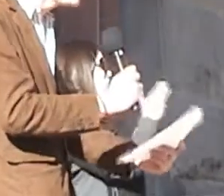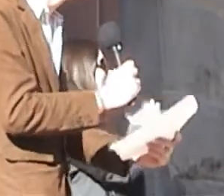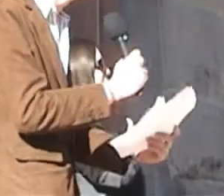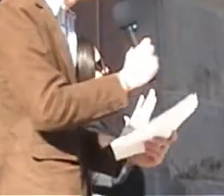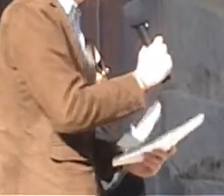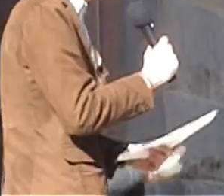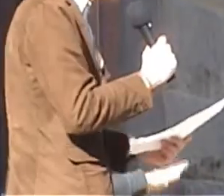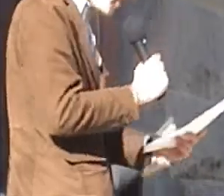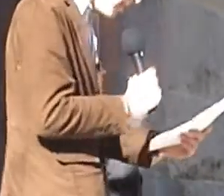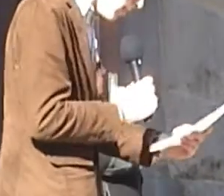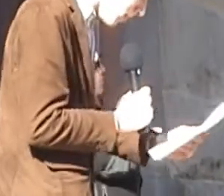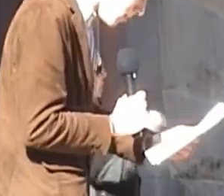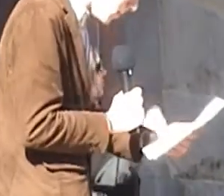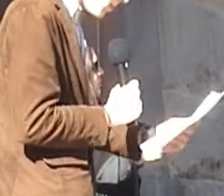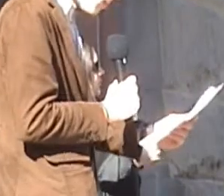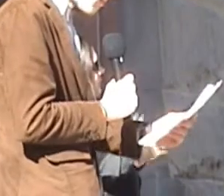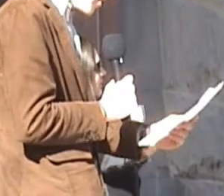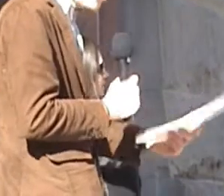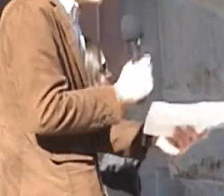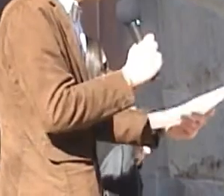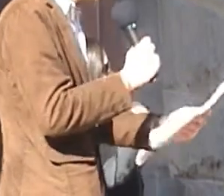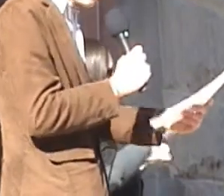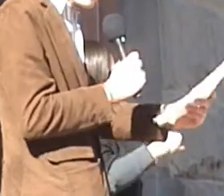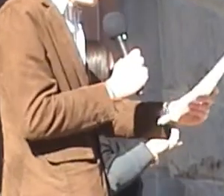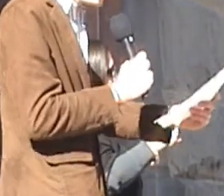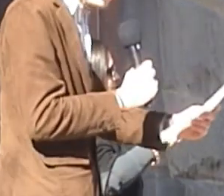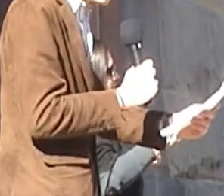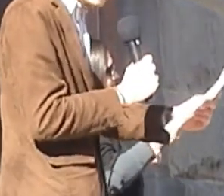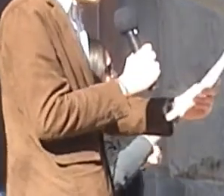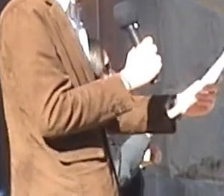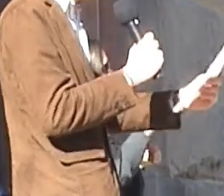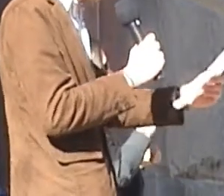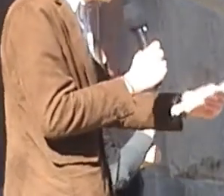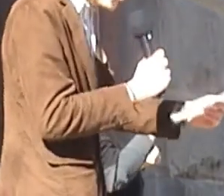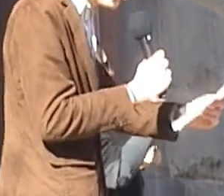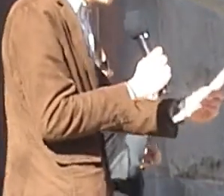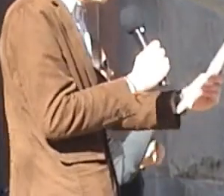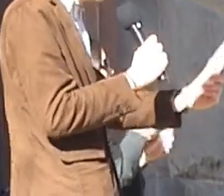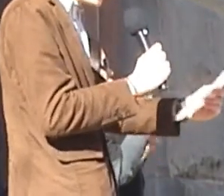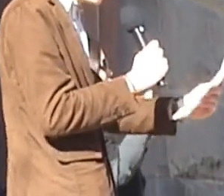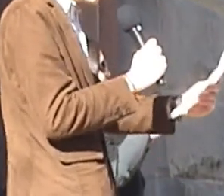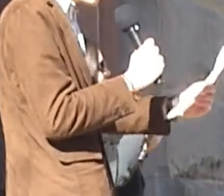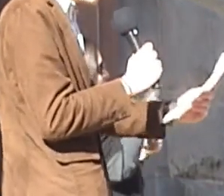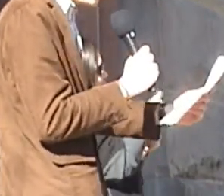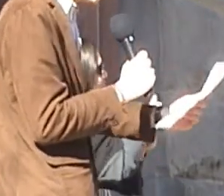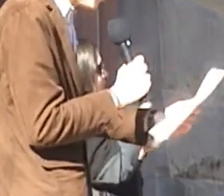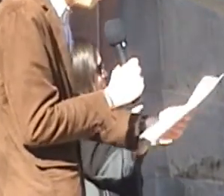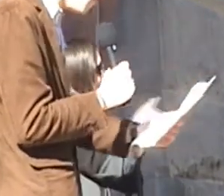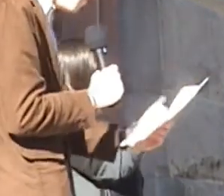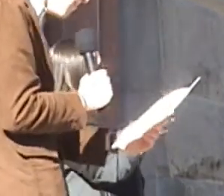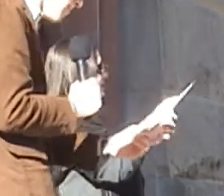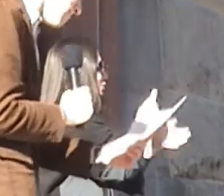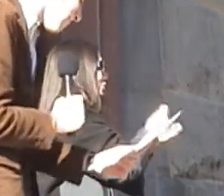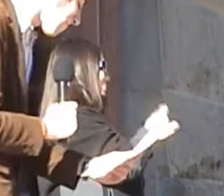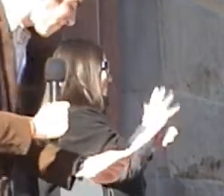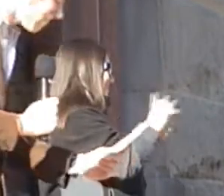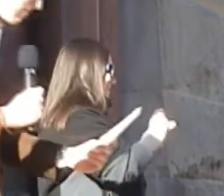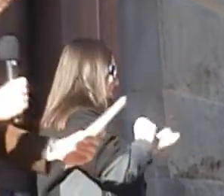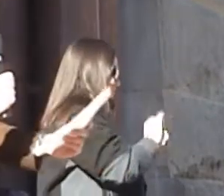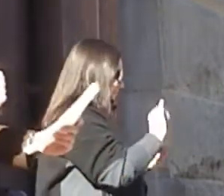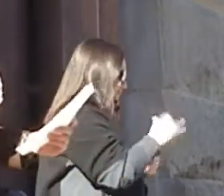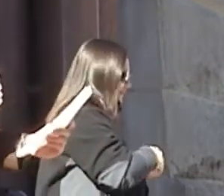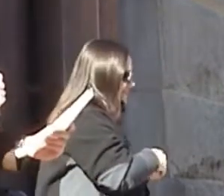it was possible to feel content. And it also never hurt that she was a professional massage therapist at the time.